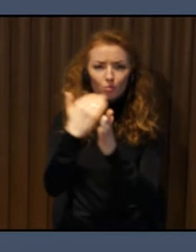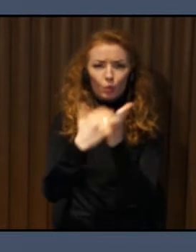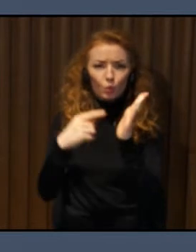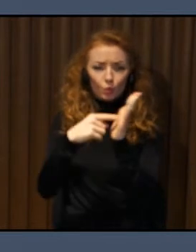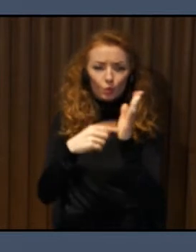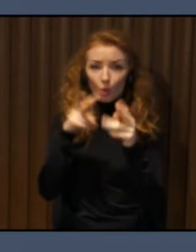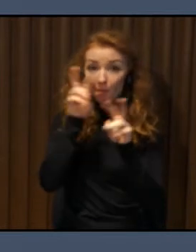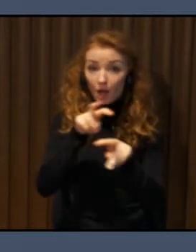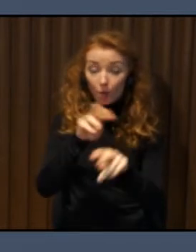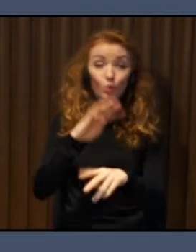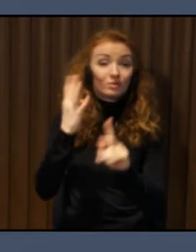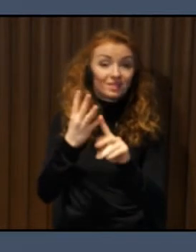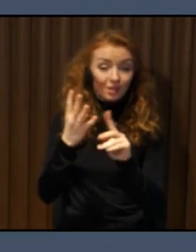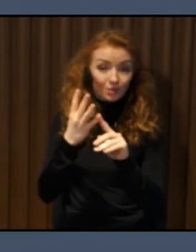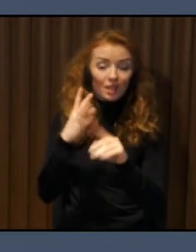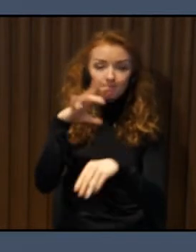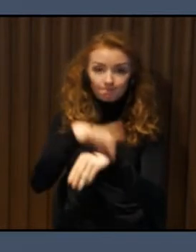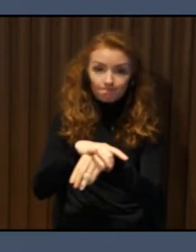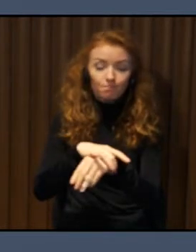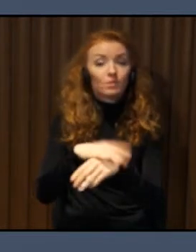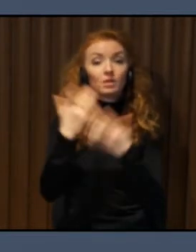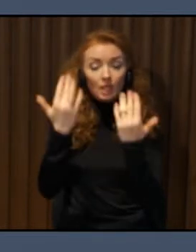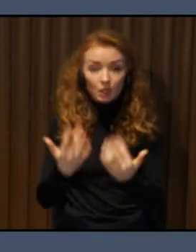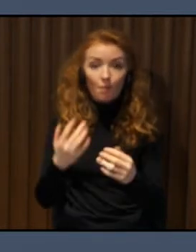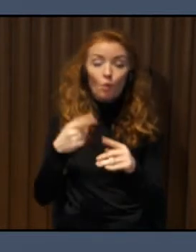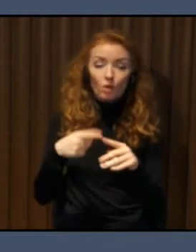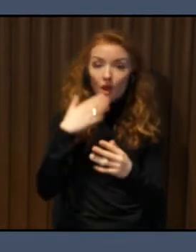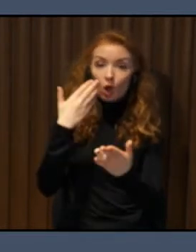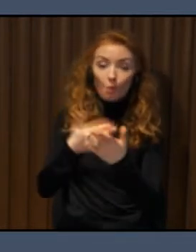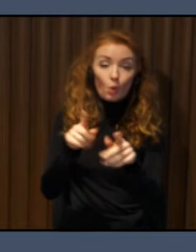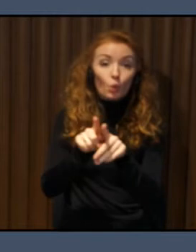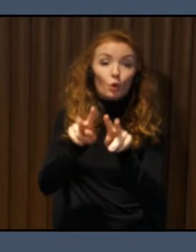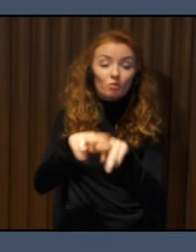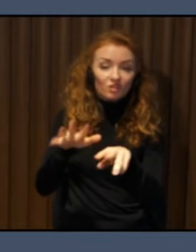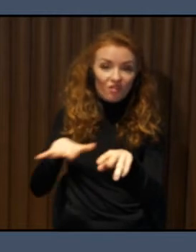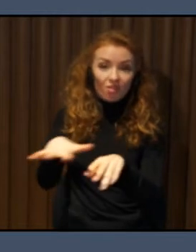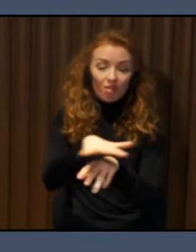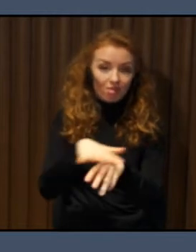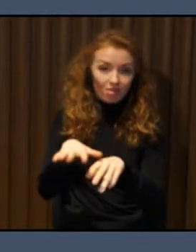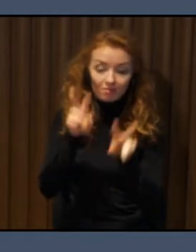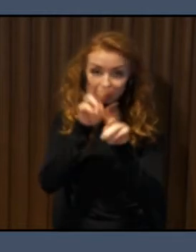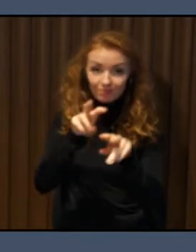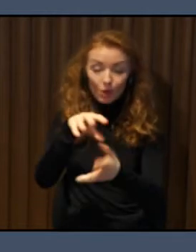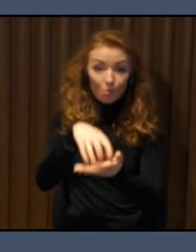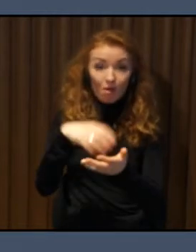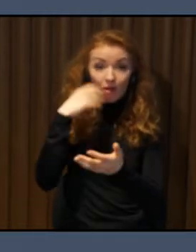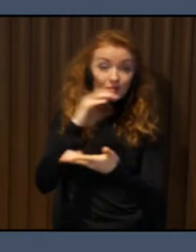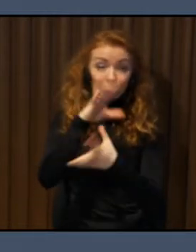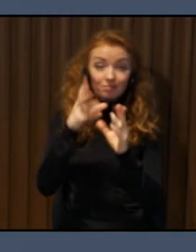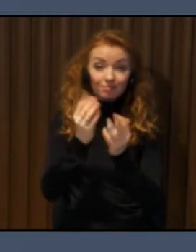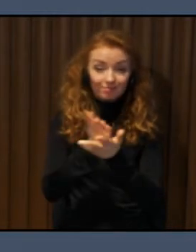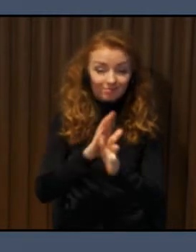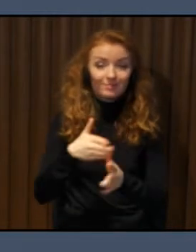conditions, choose a specific points you want to check, and the last, look at the recommendations